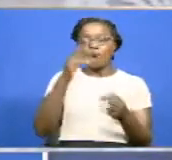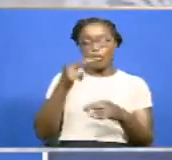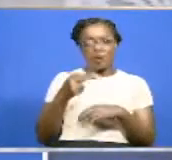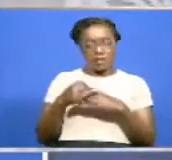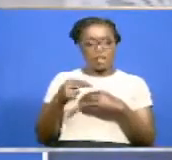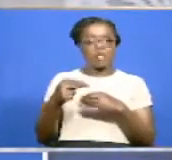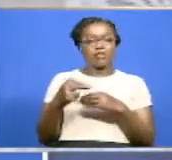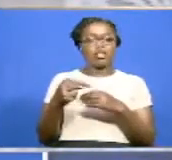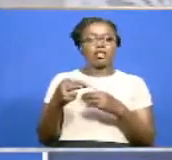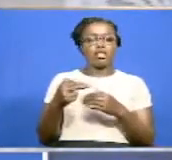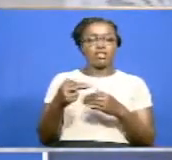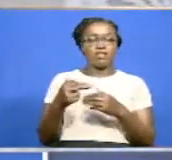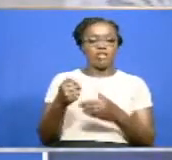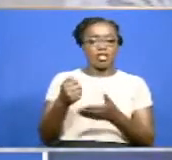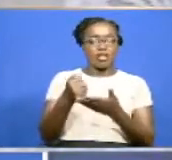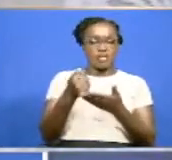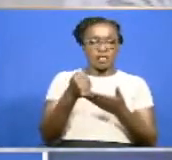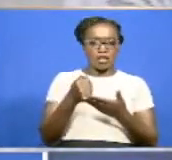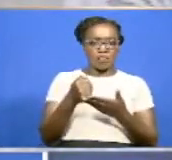na msaada wetu.